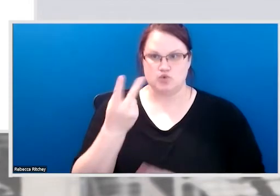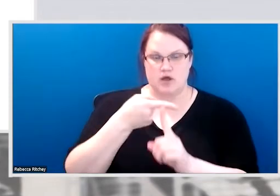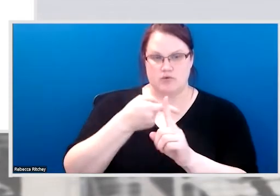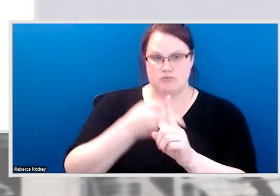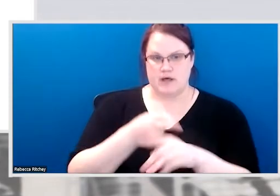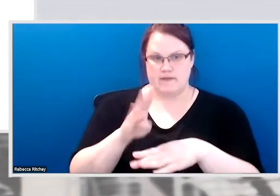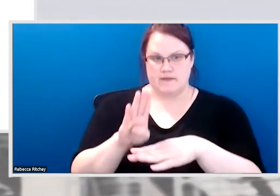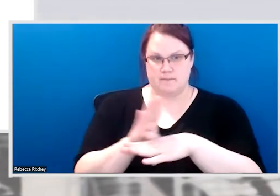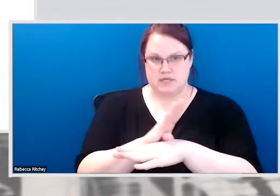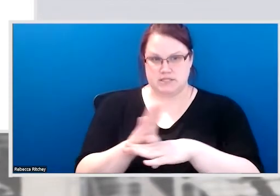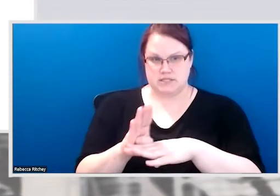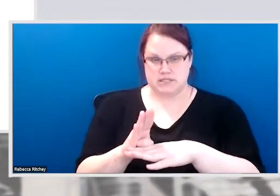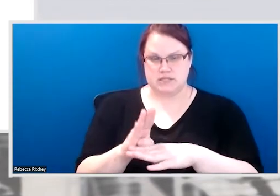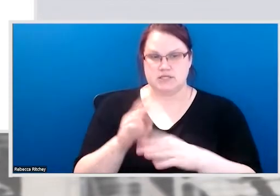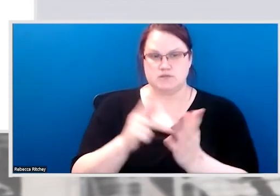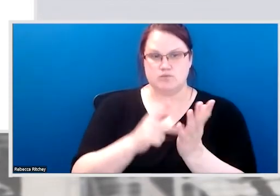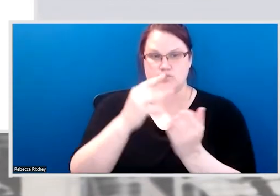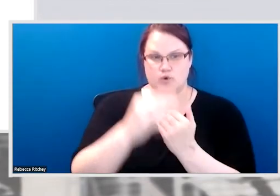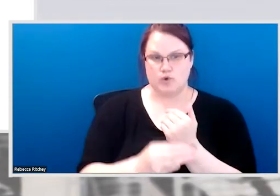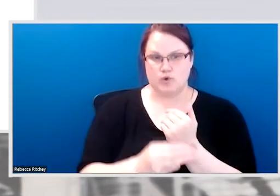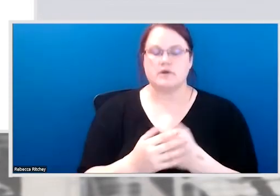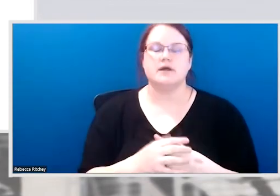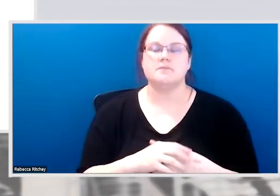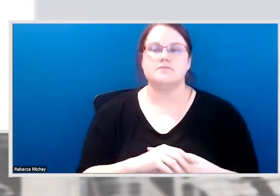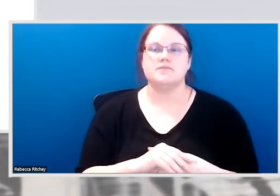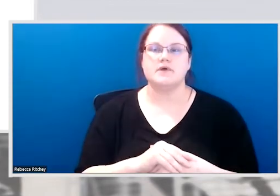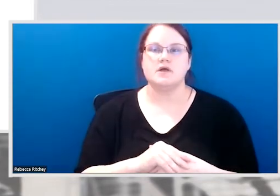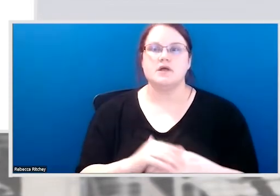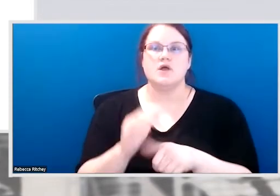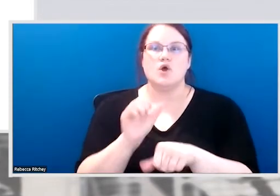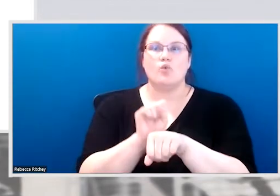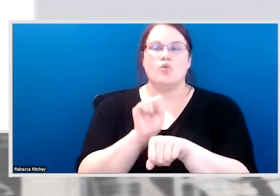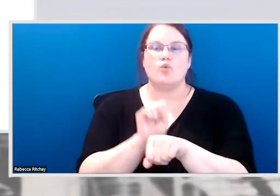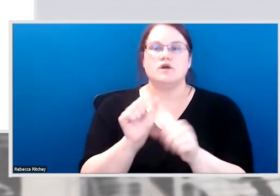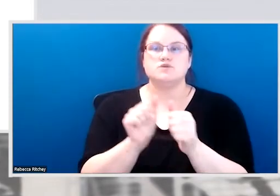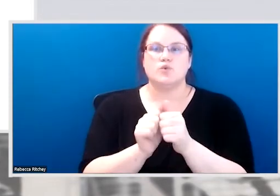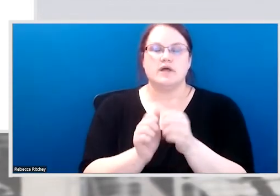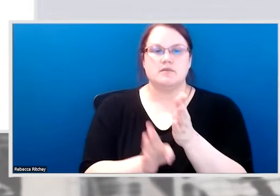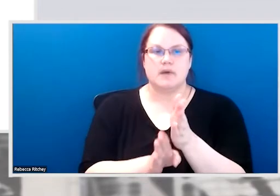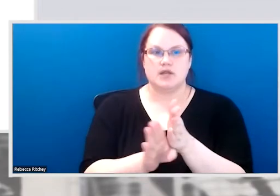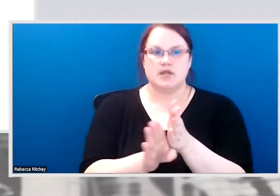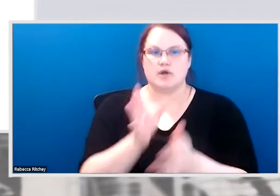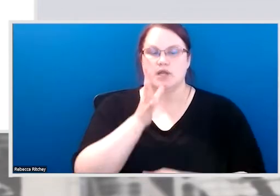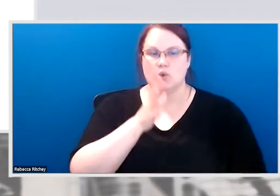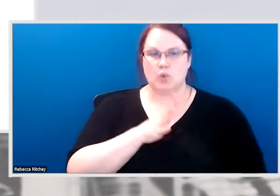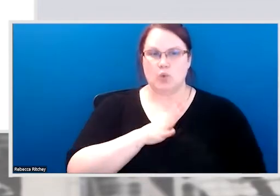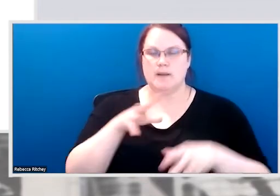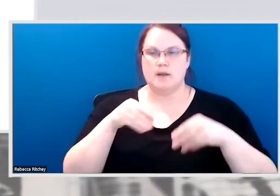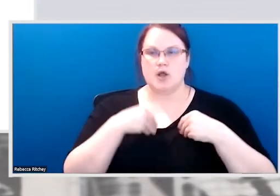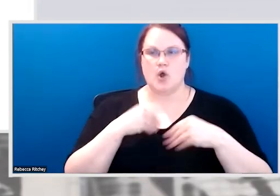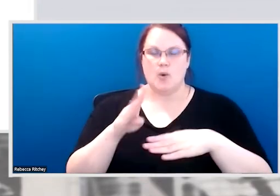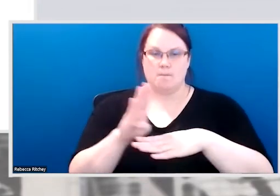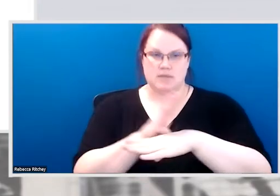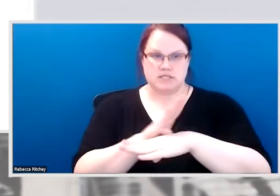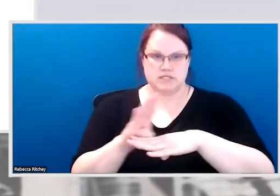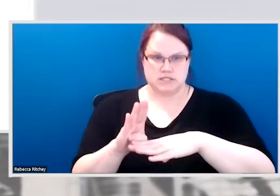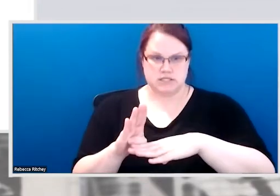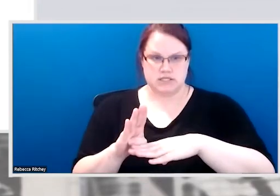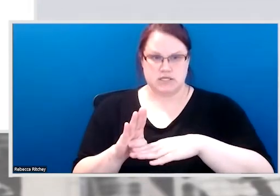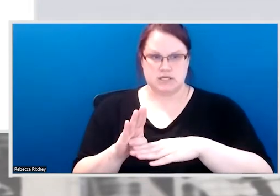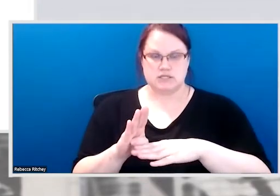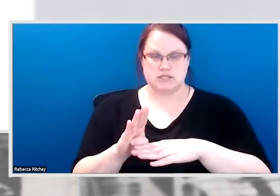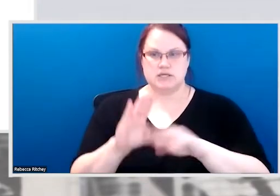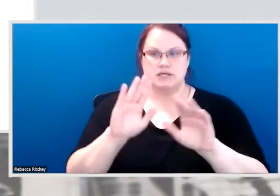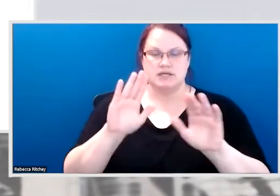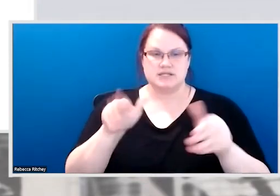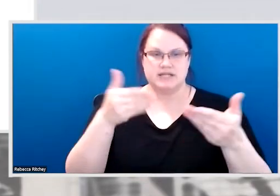business incubation program that works with minority and women-owned businesses to give